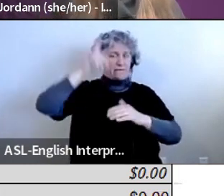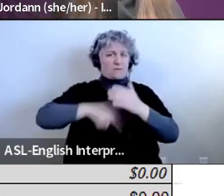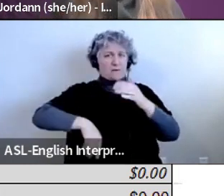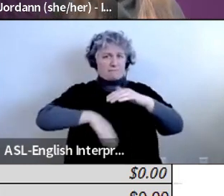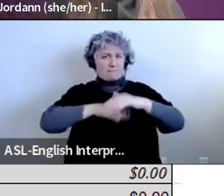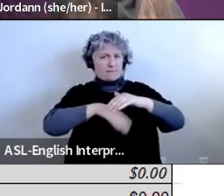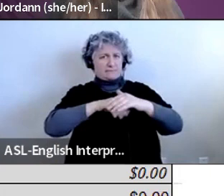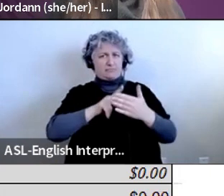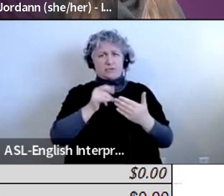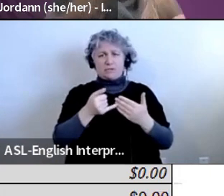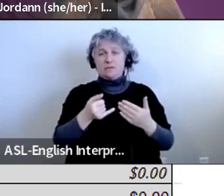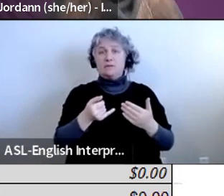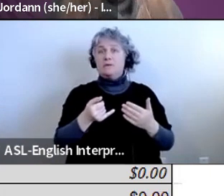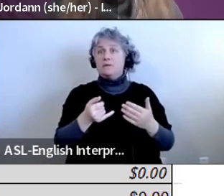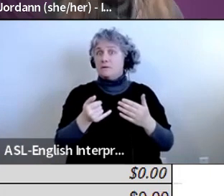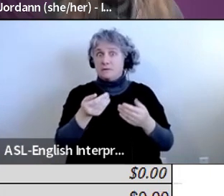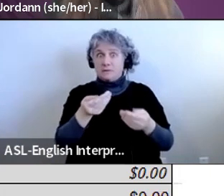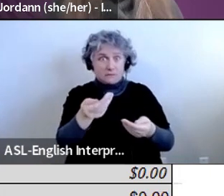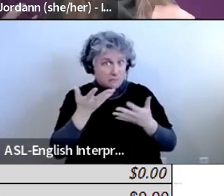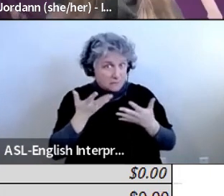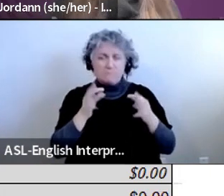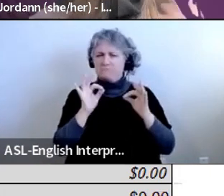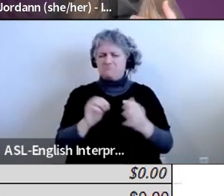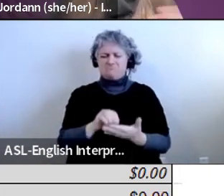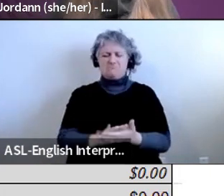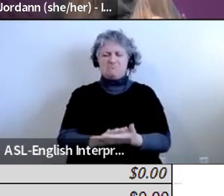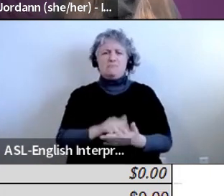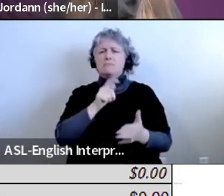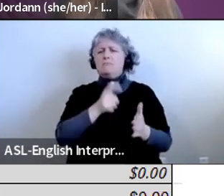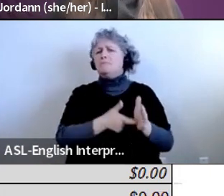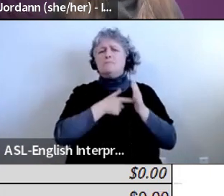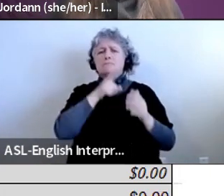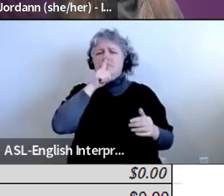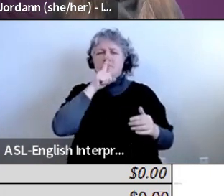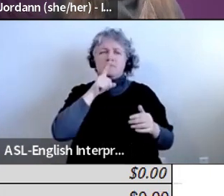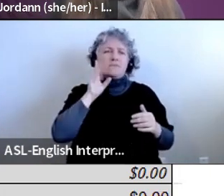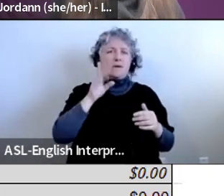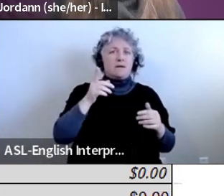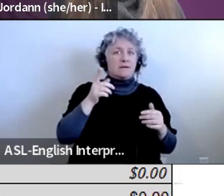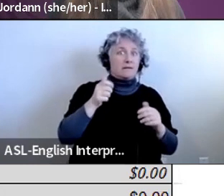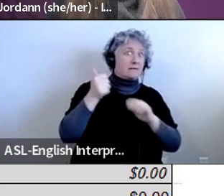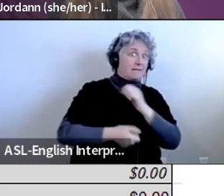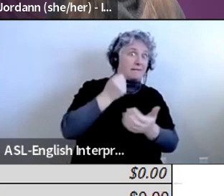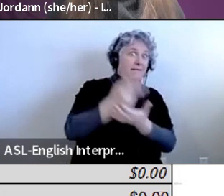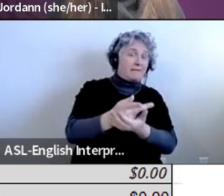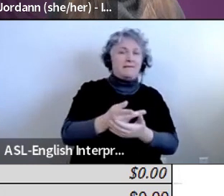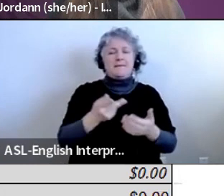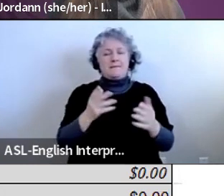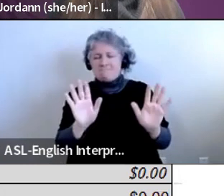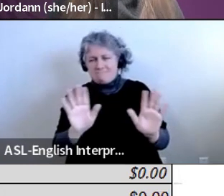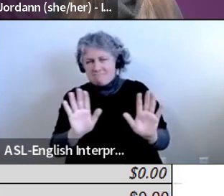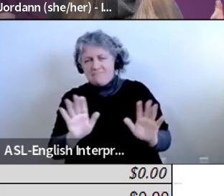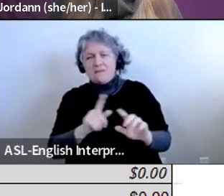you can indicate that to us here. It's not required. It won't make your application more or less successful. But if you already know